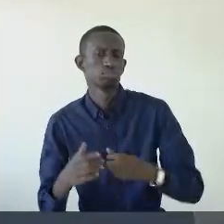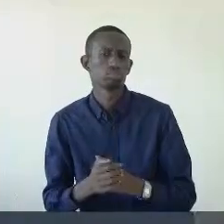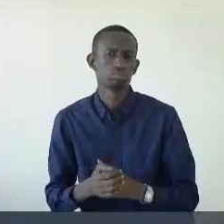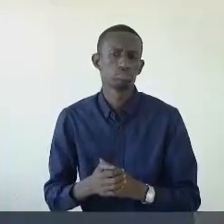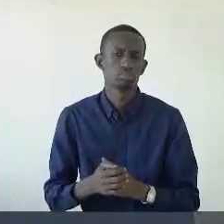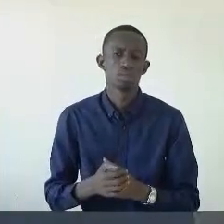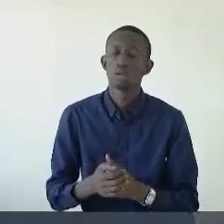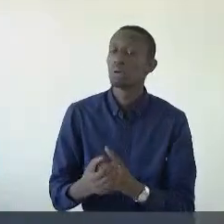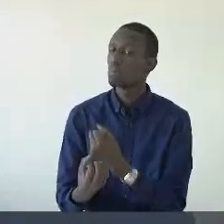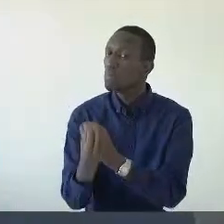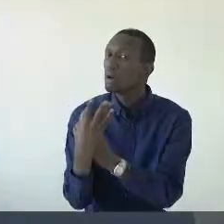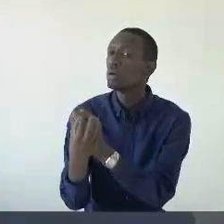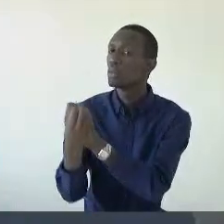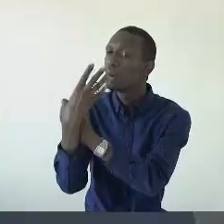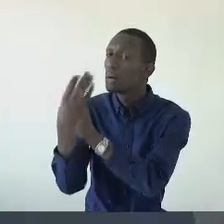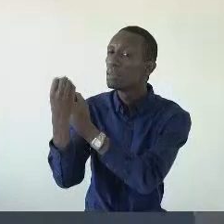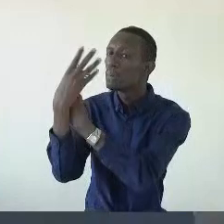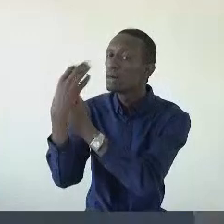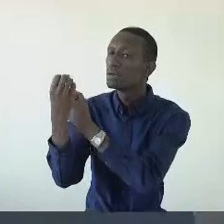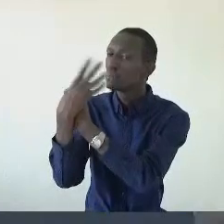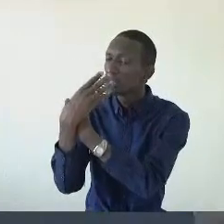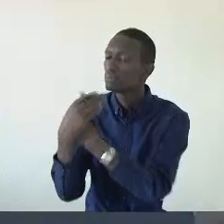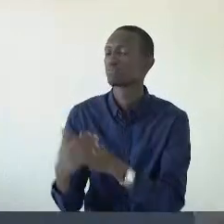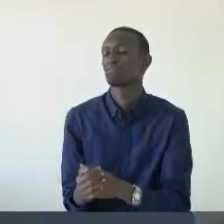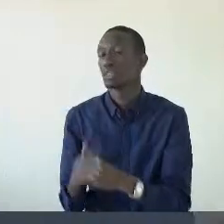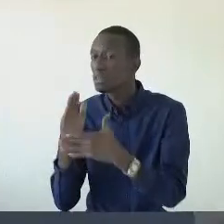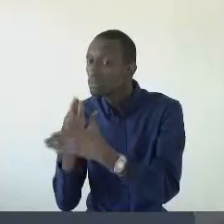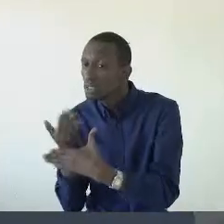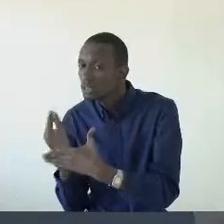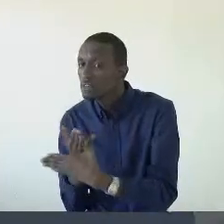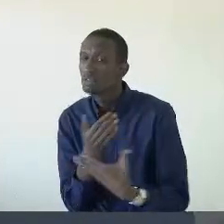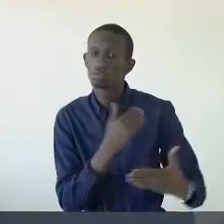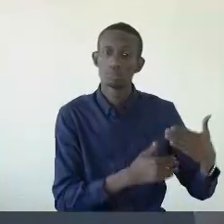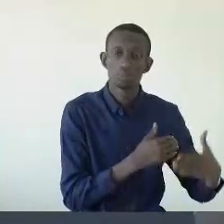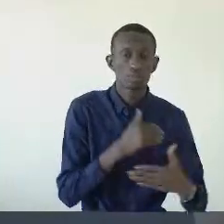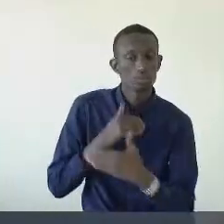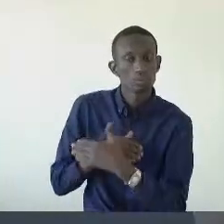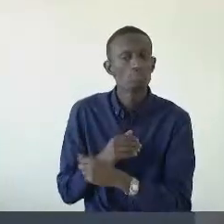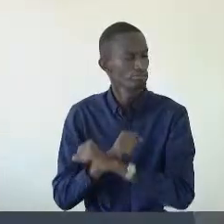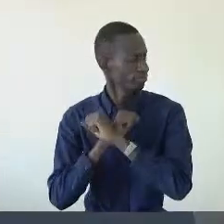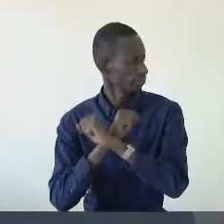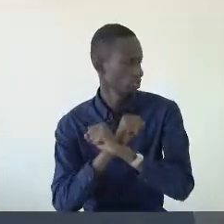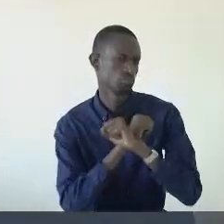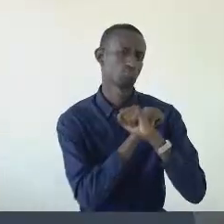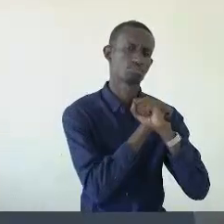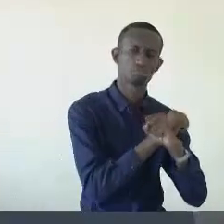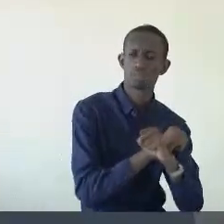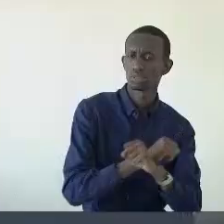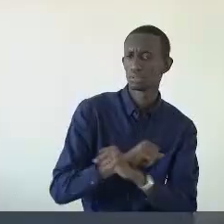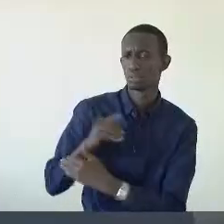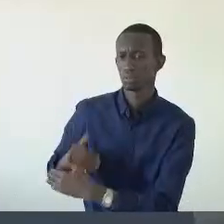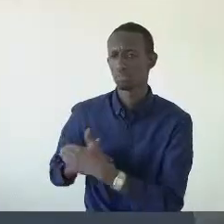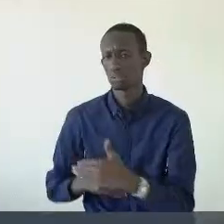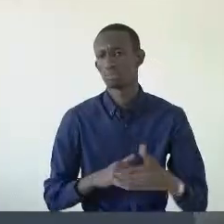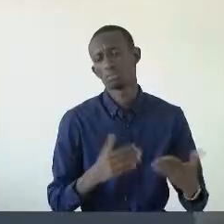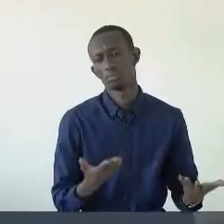are advising us, of course, through Ministry of Environment, that let us protect our environment. Because when